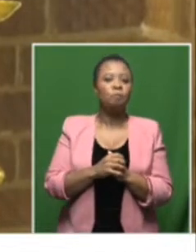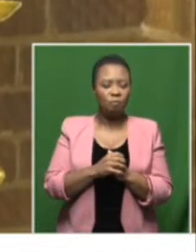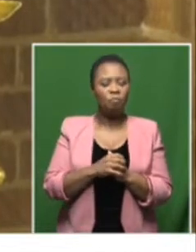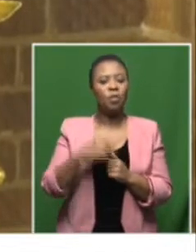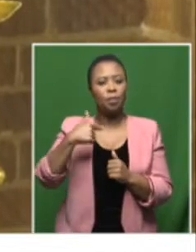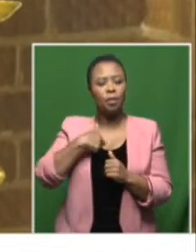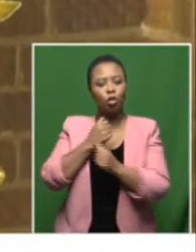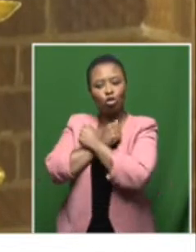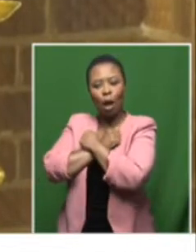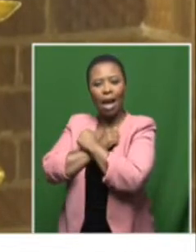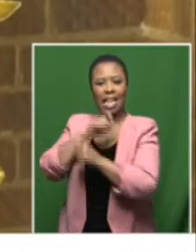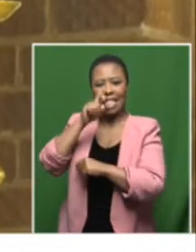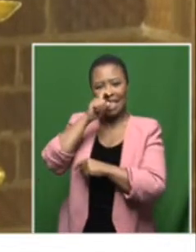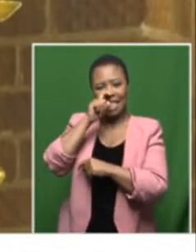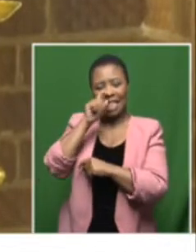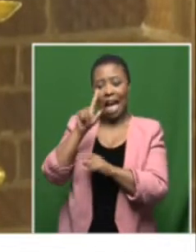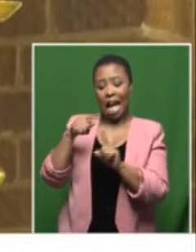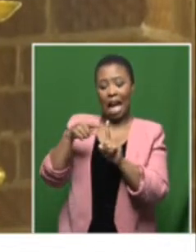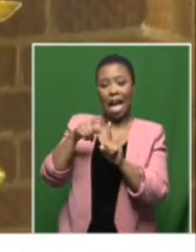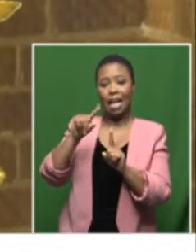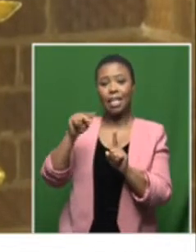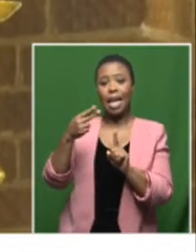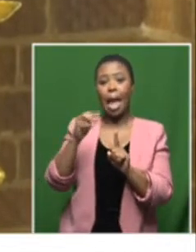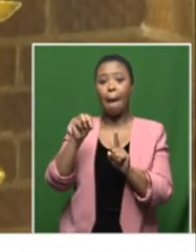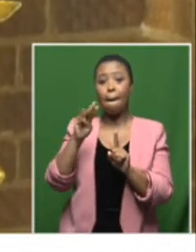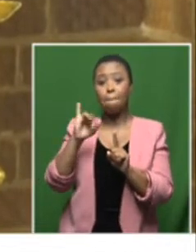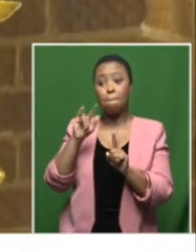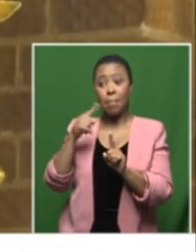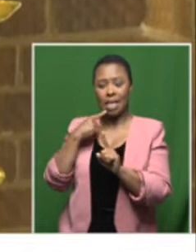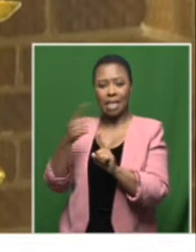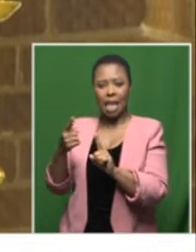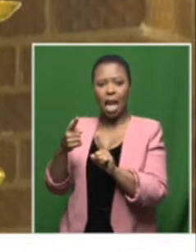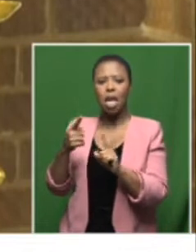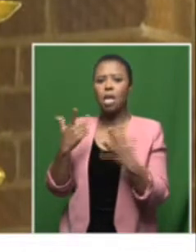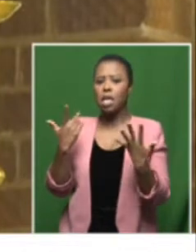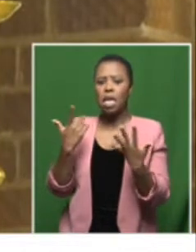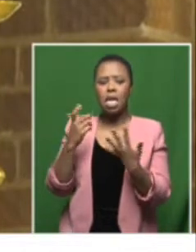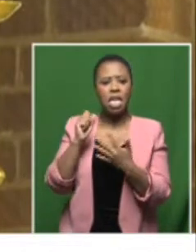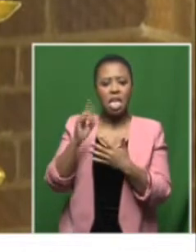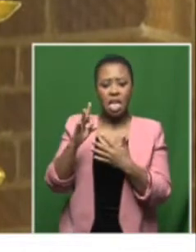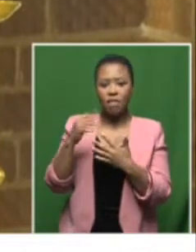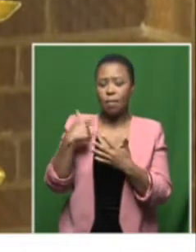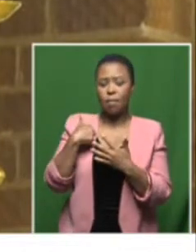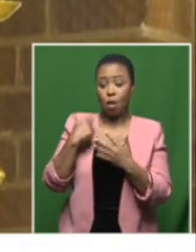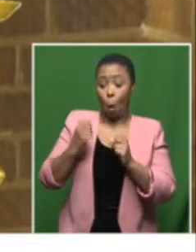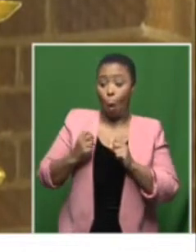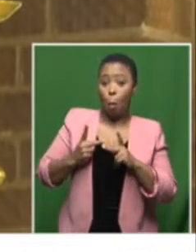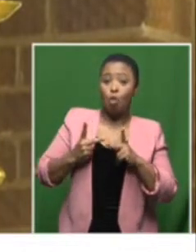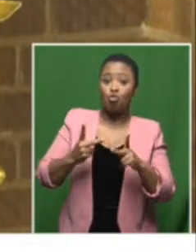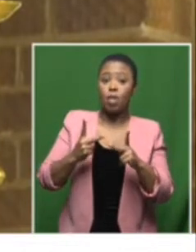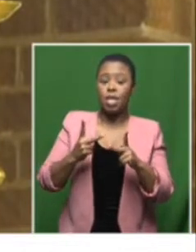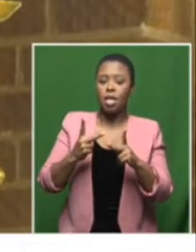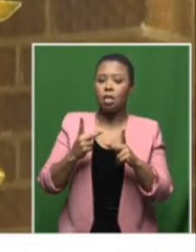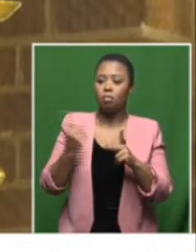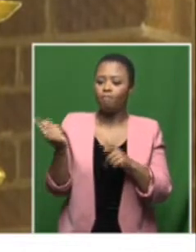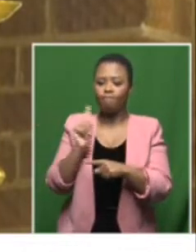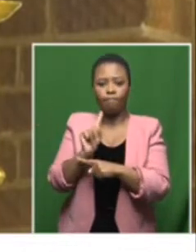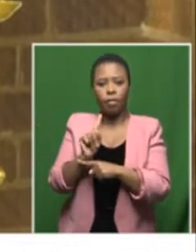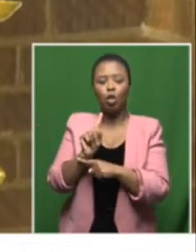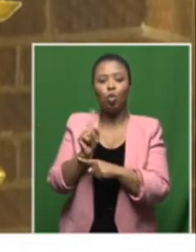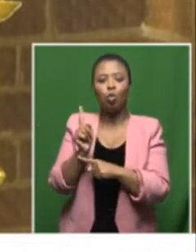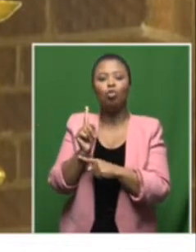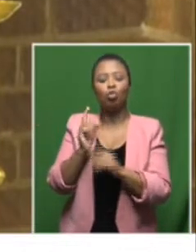to my darling sister Tembi, whom I would be remiss if I didn't take this opportunity to thank today.